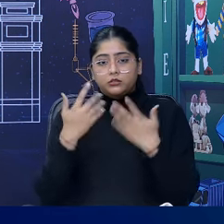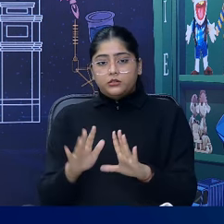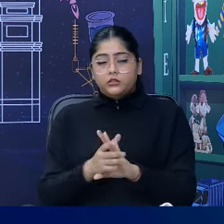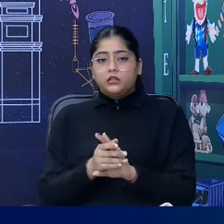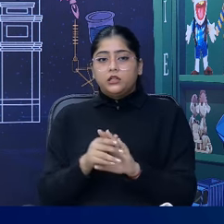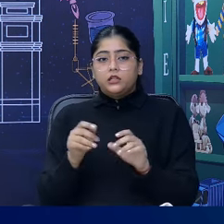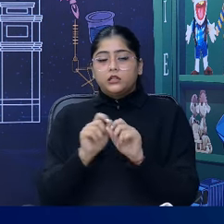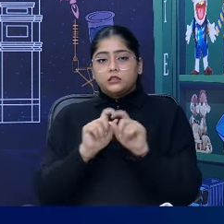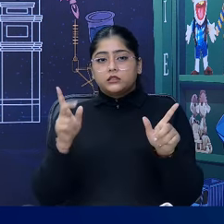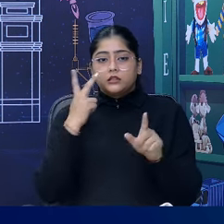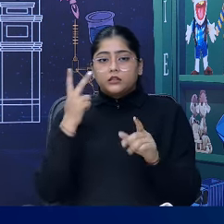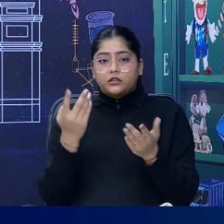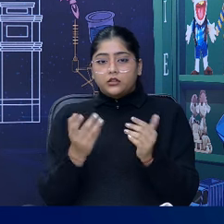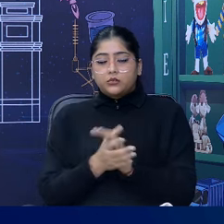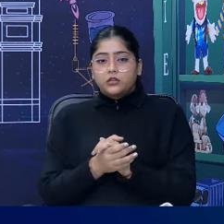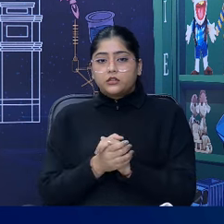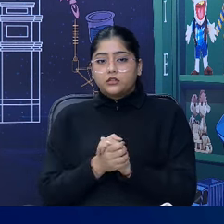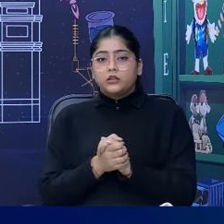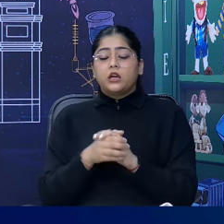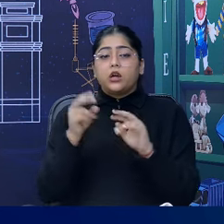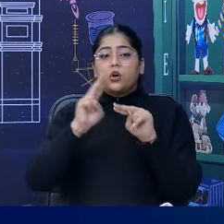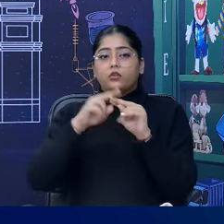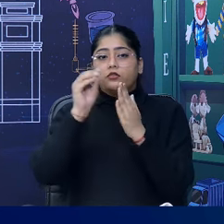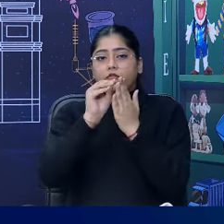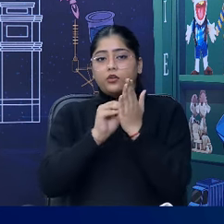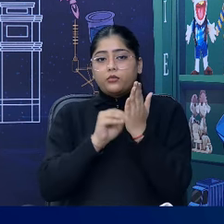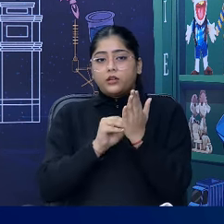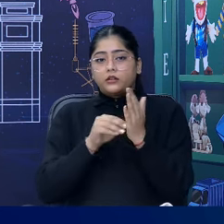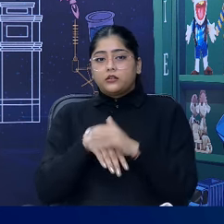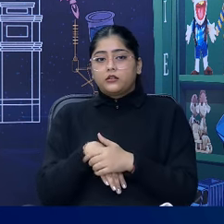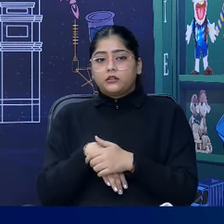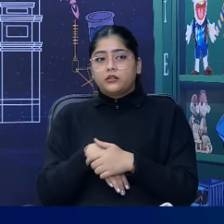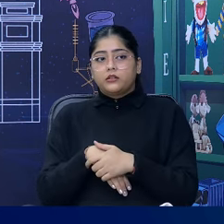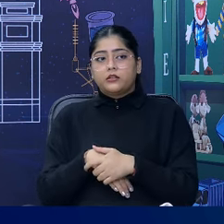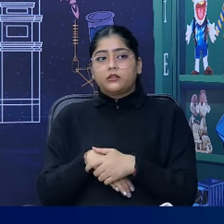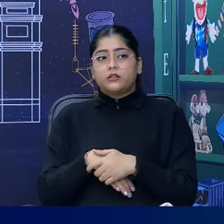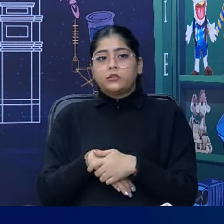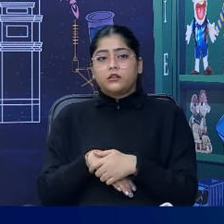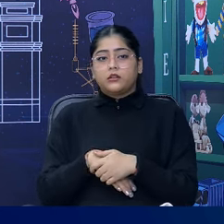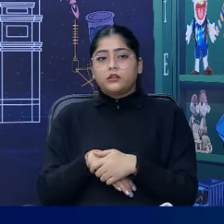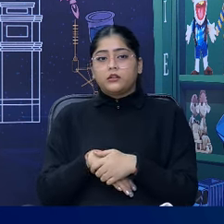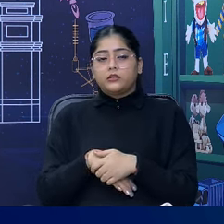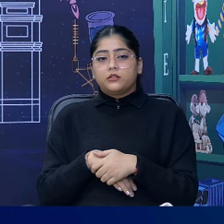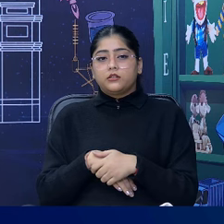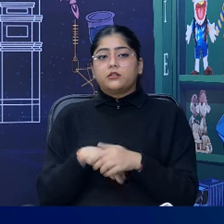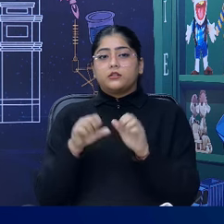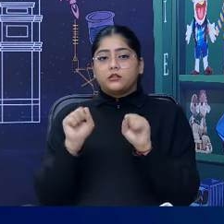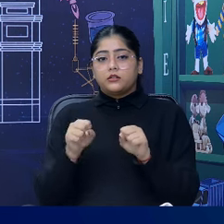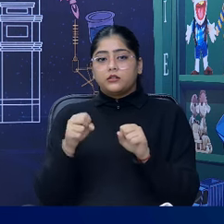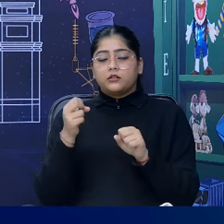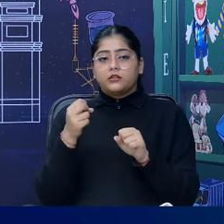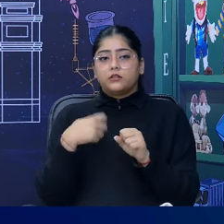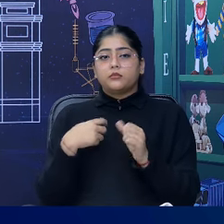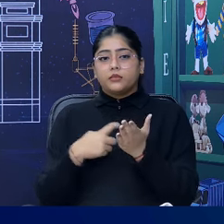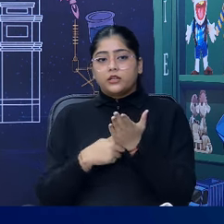your screen also that there is a format. Can we have the format on the screen, please? Yes, I